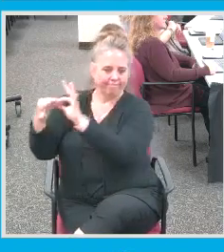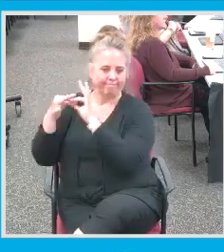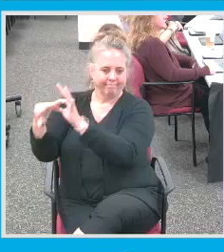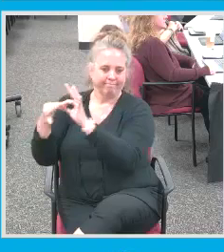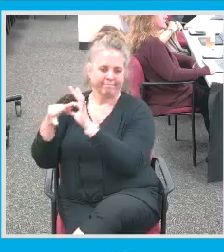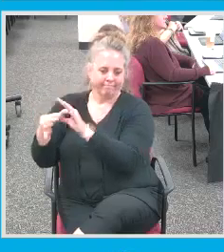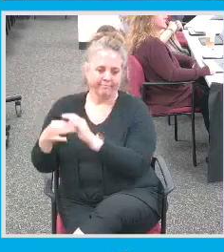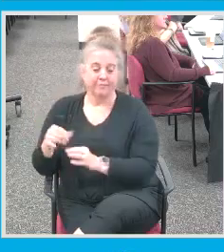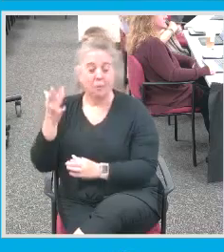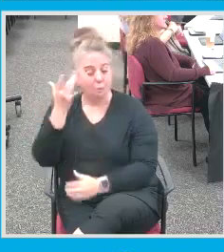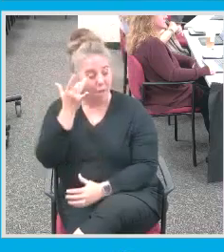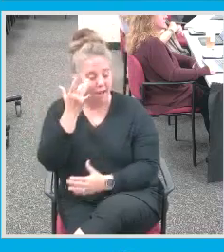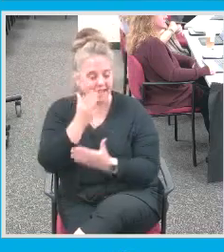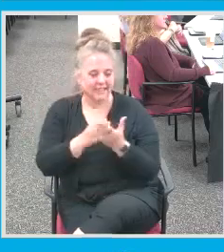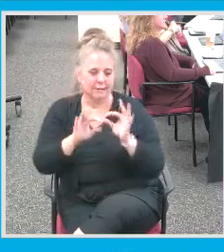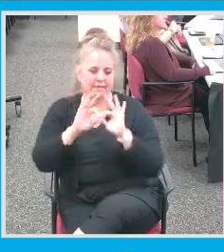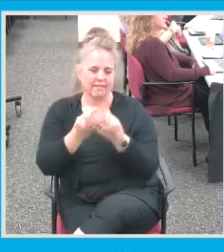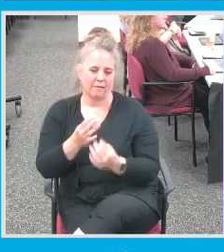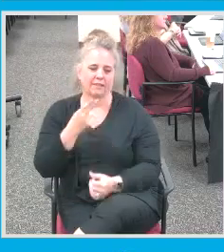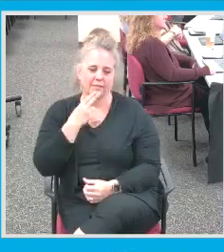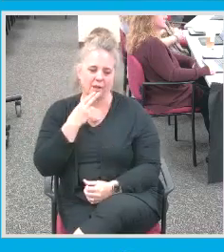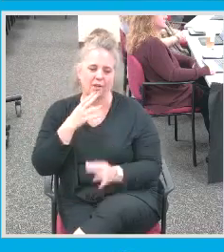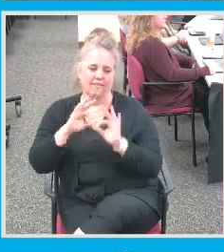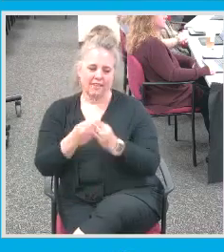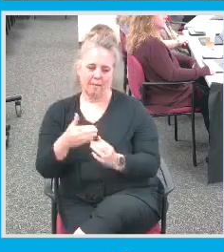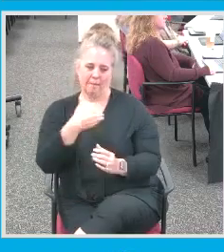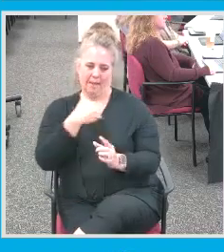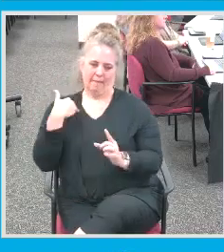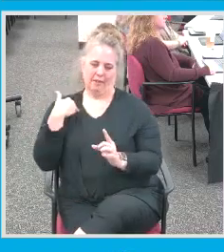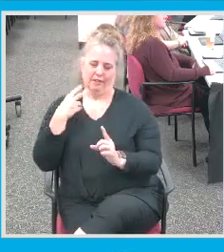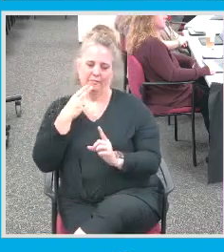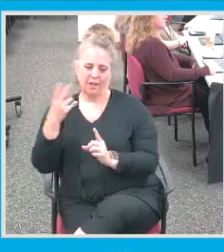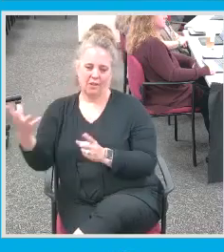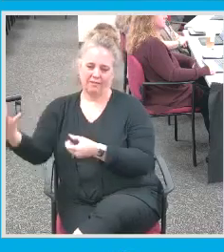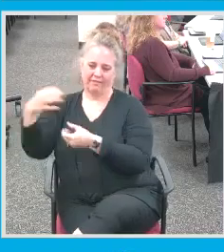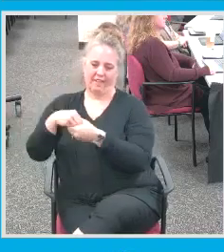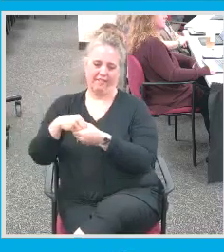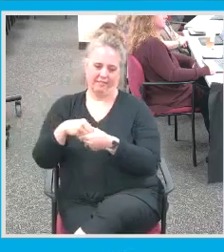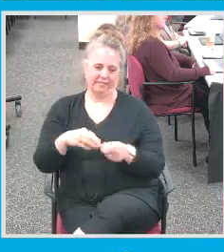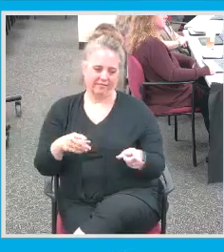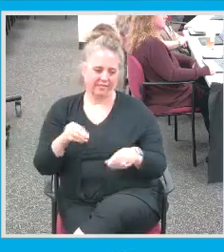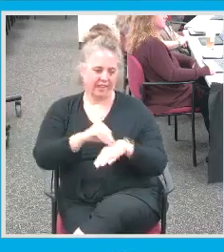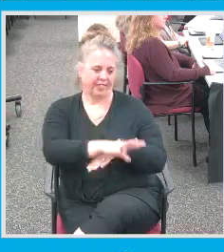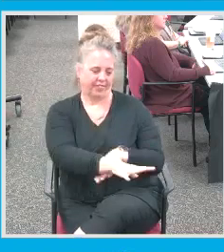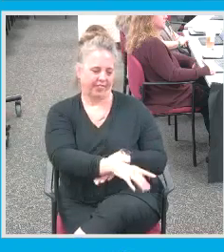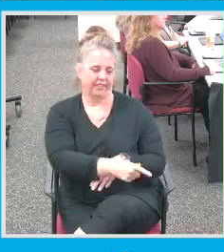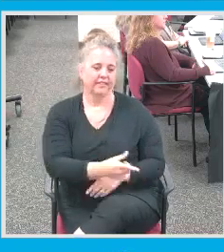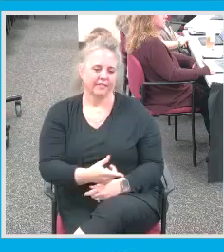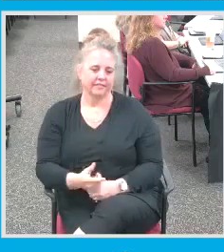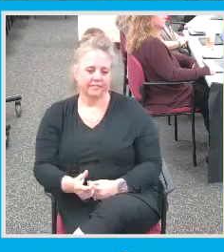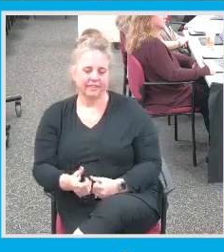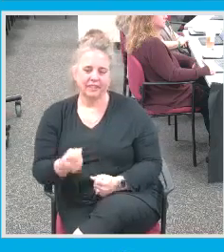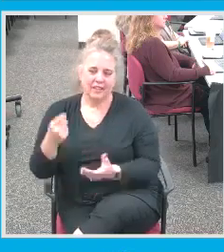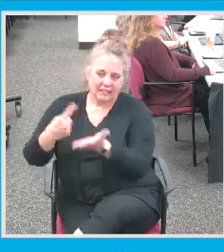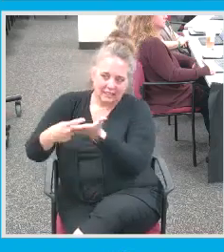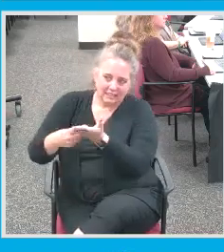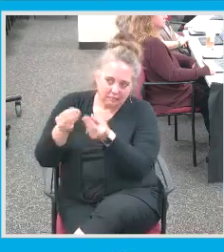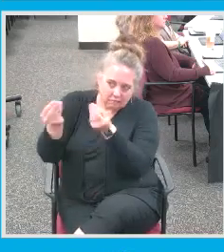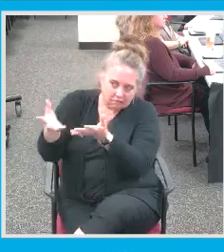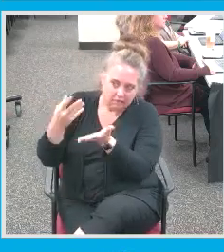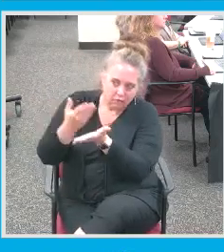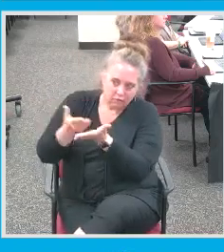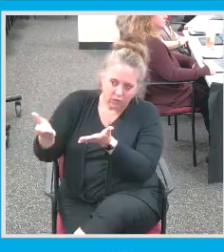a family, they've gone through some of the programs and used some of the resources. So it's more than